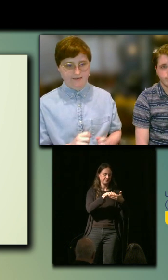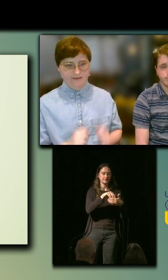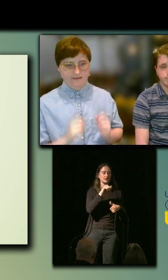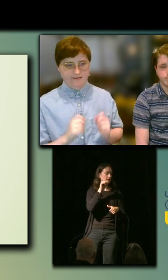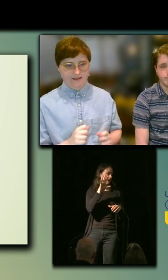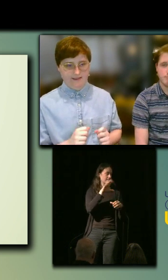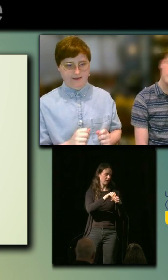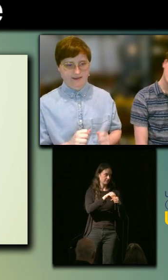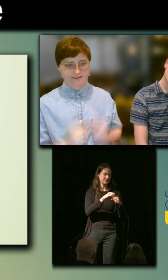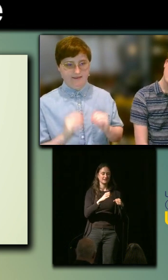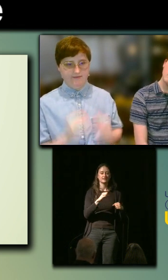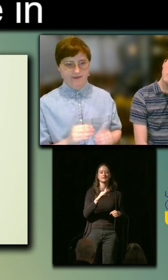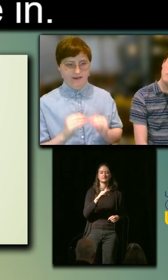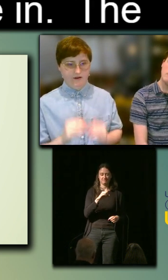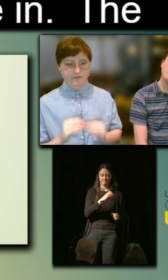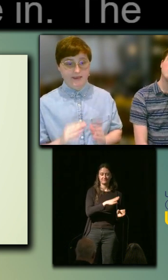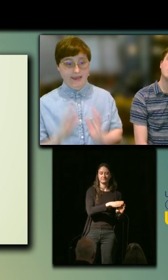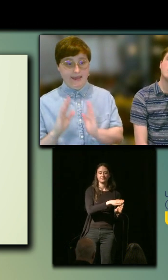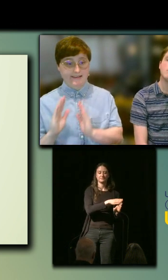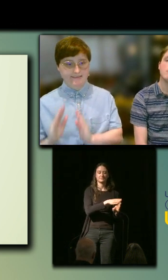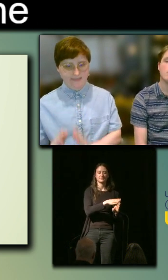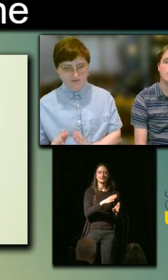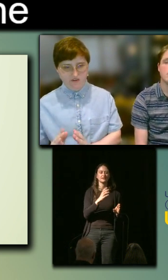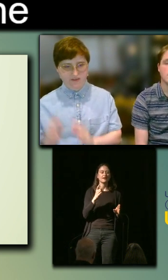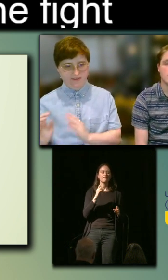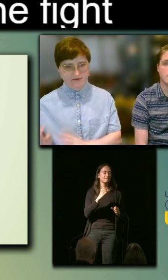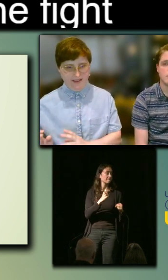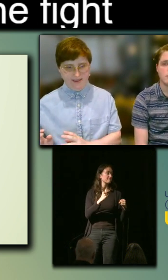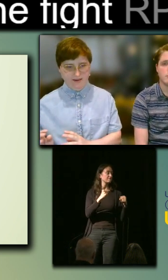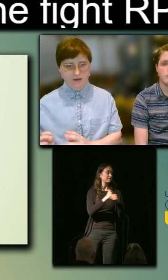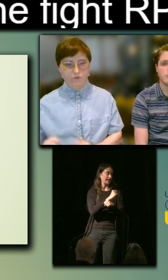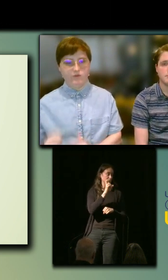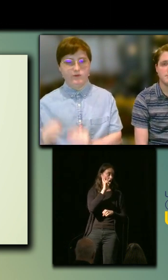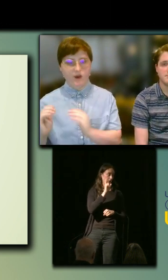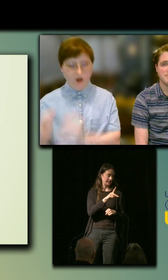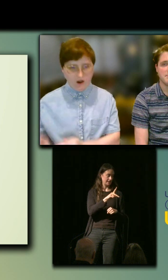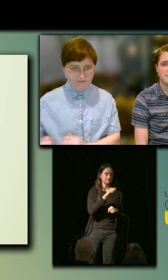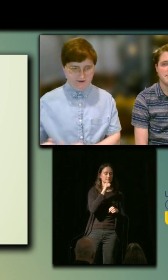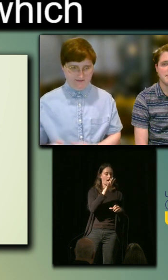second study is the Fight RP Extension